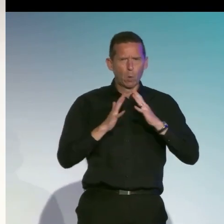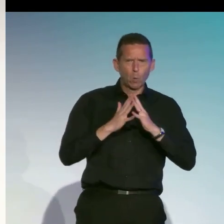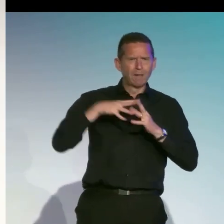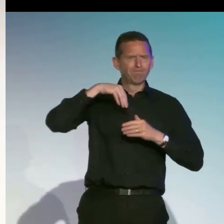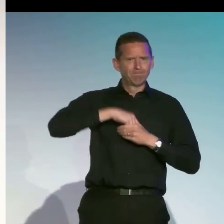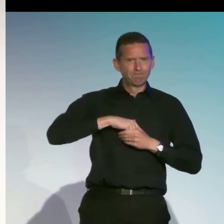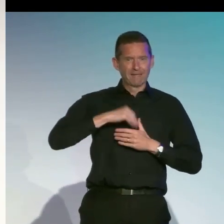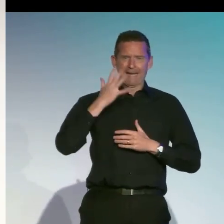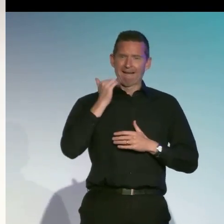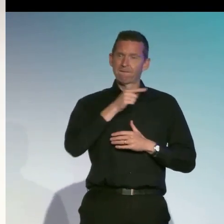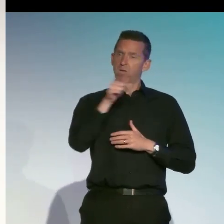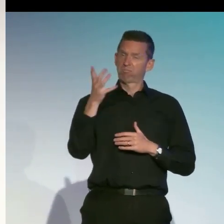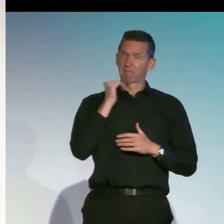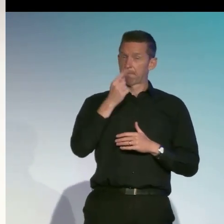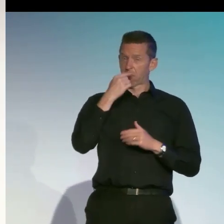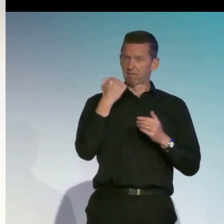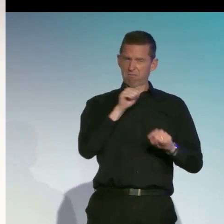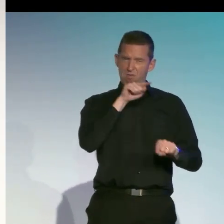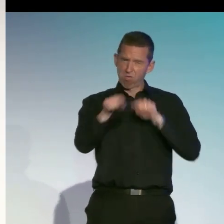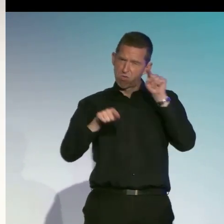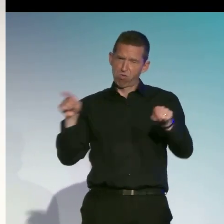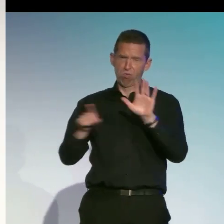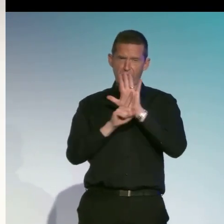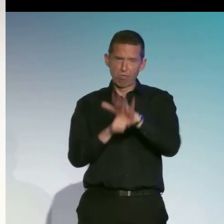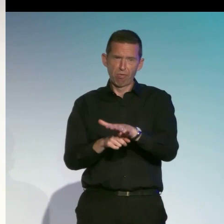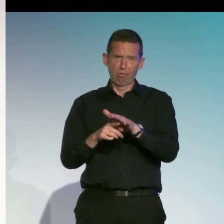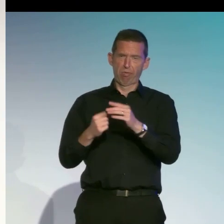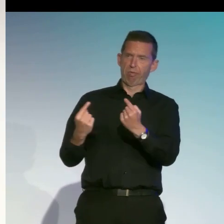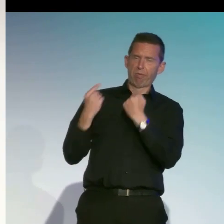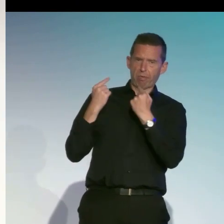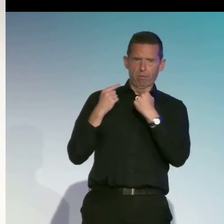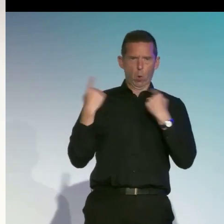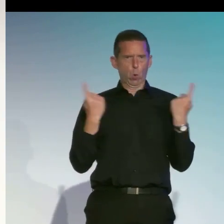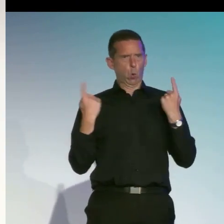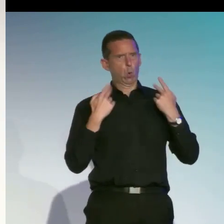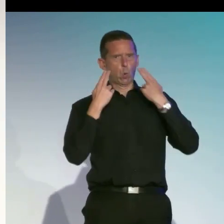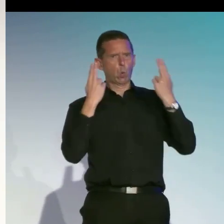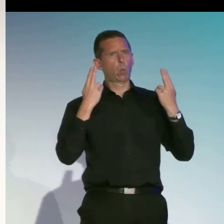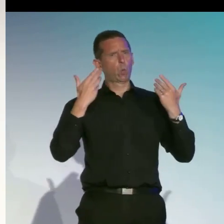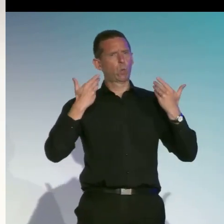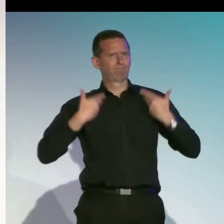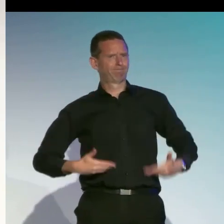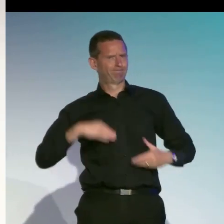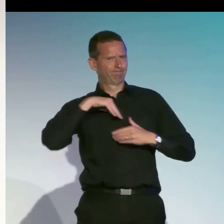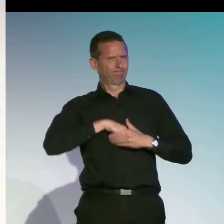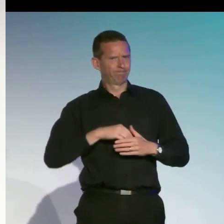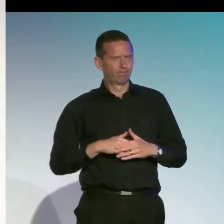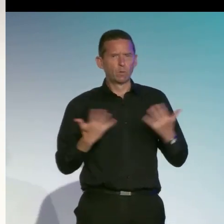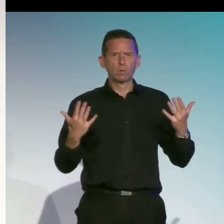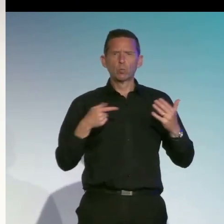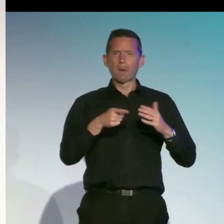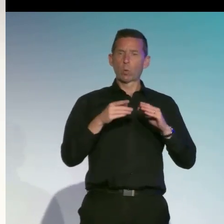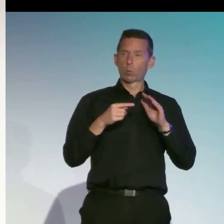even as people constantly harass, taunt, intimidate us for who we are. And so to be fabulous